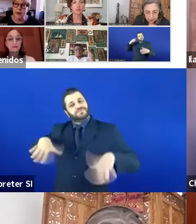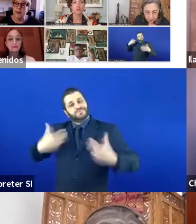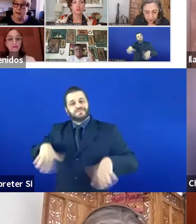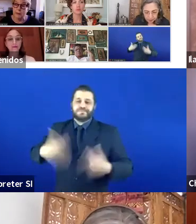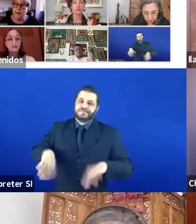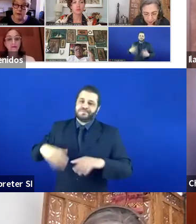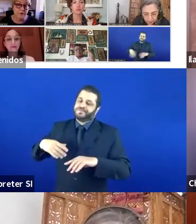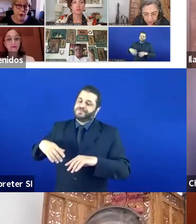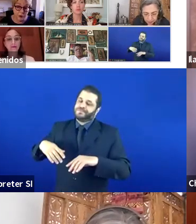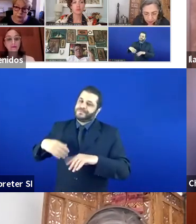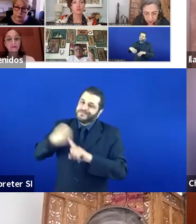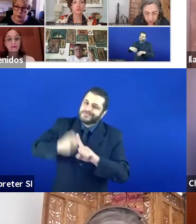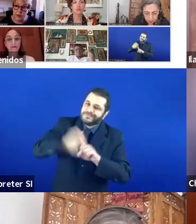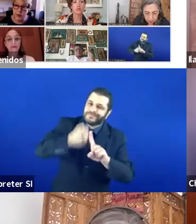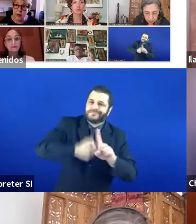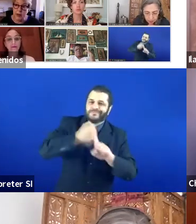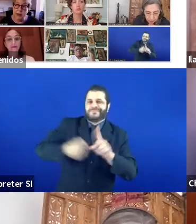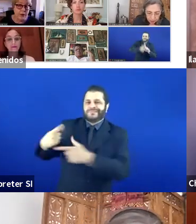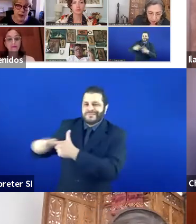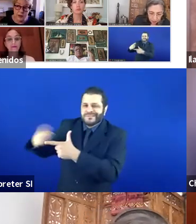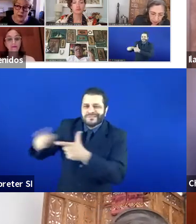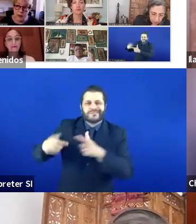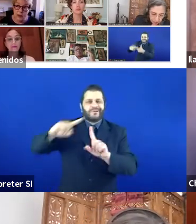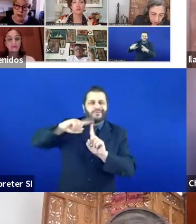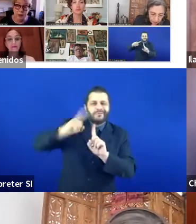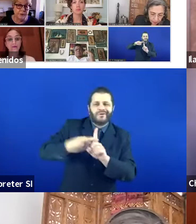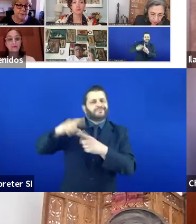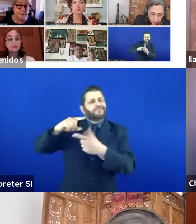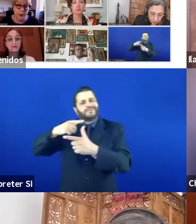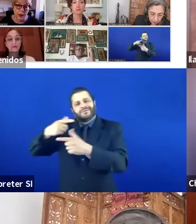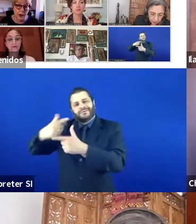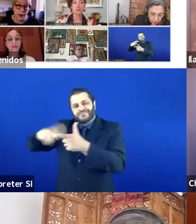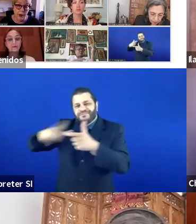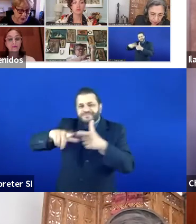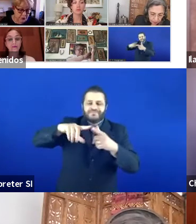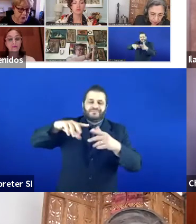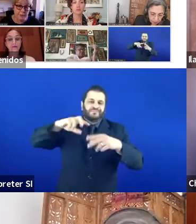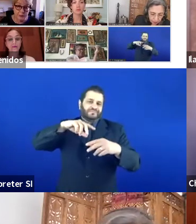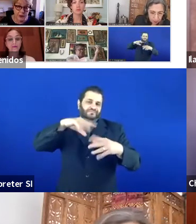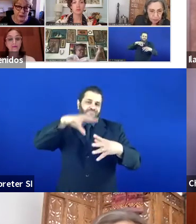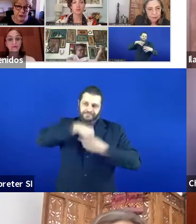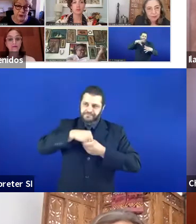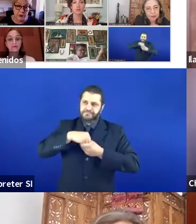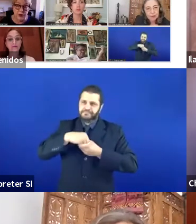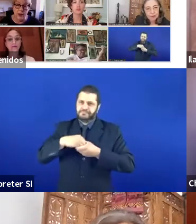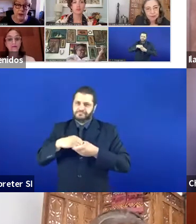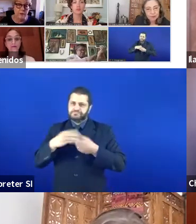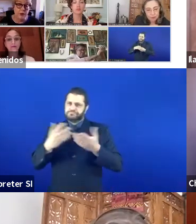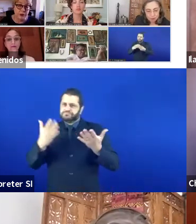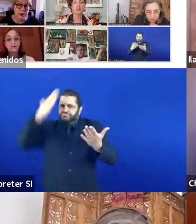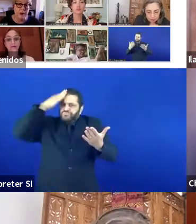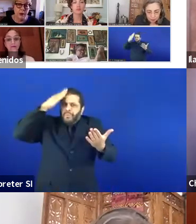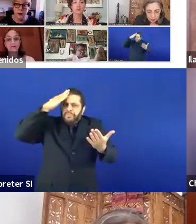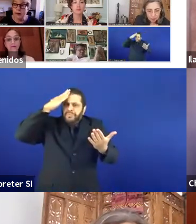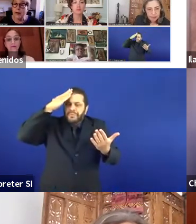the acceptance of all human rights. And I take as an example the previous Trump administration's